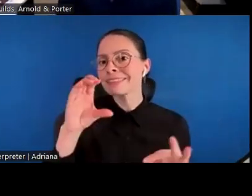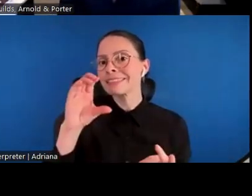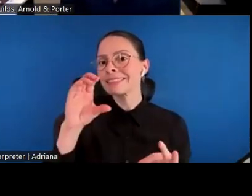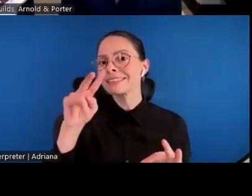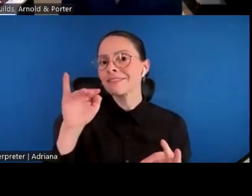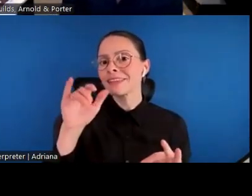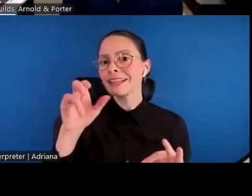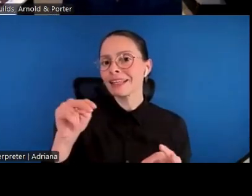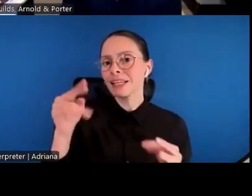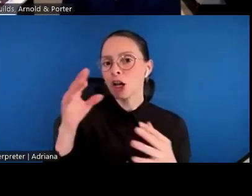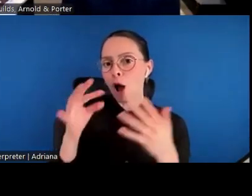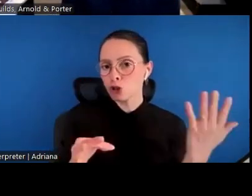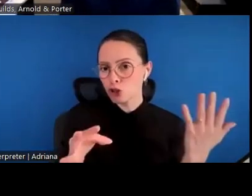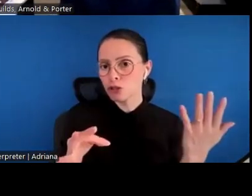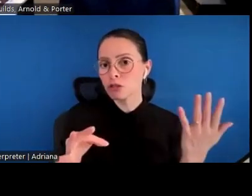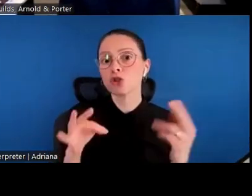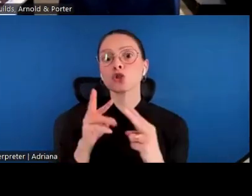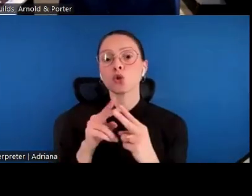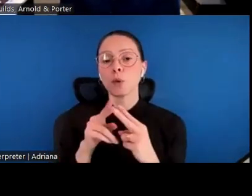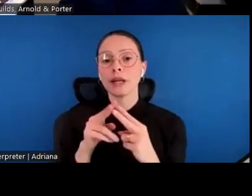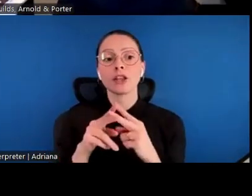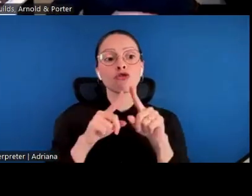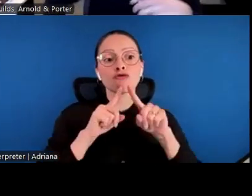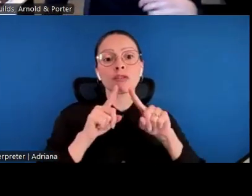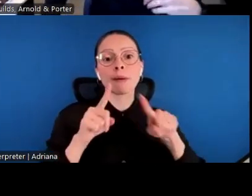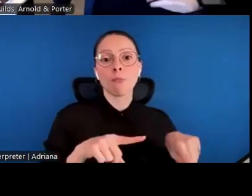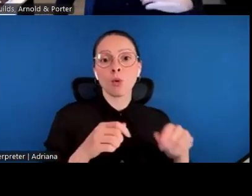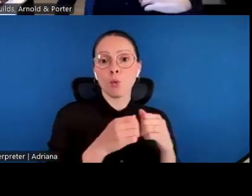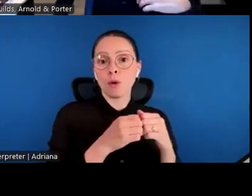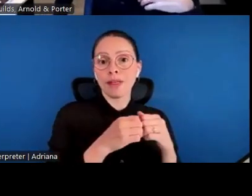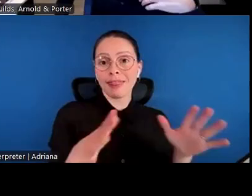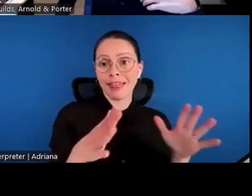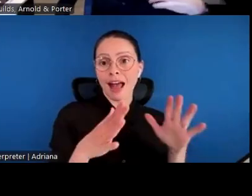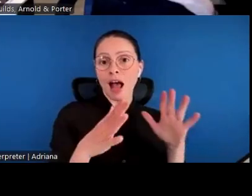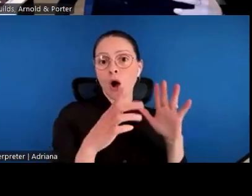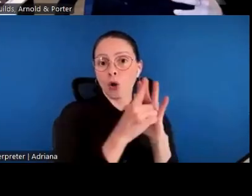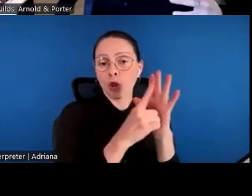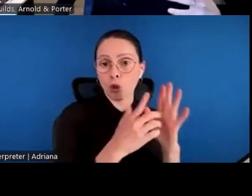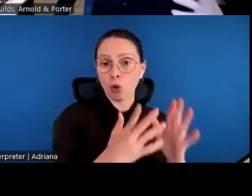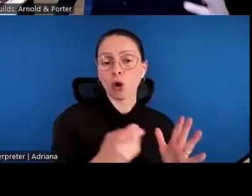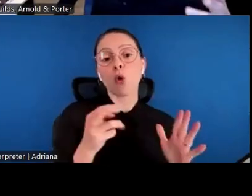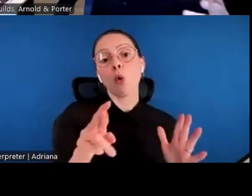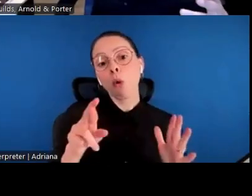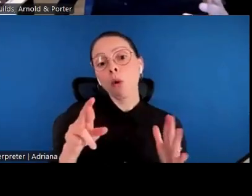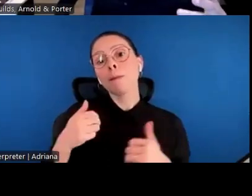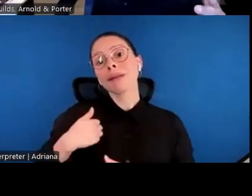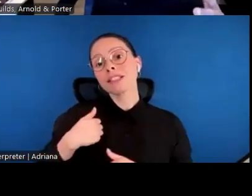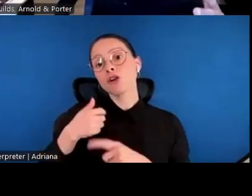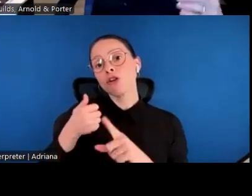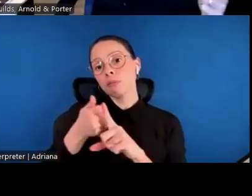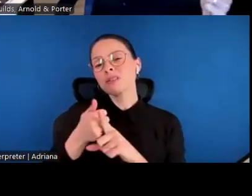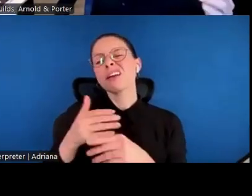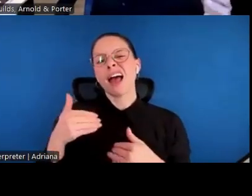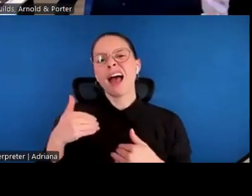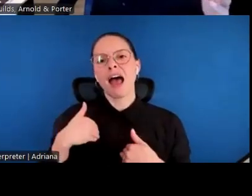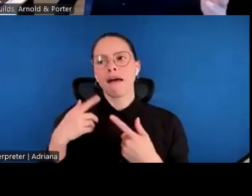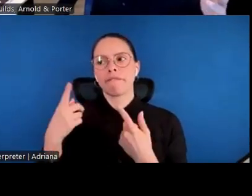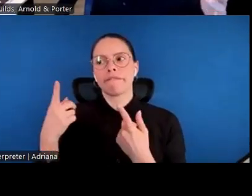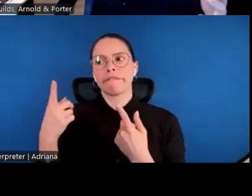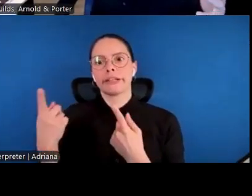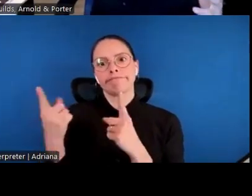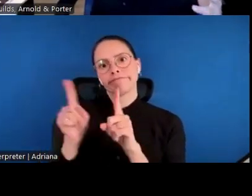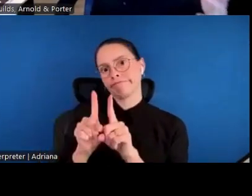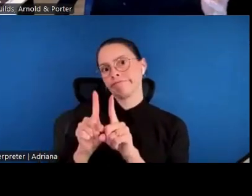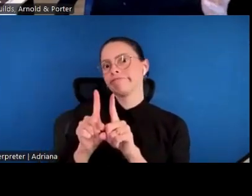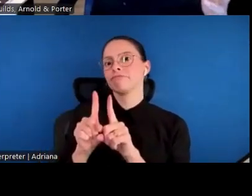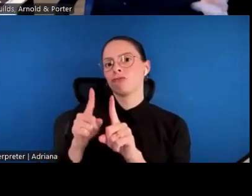so they wind up either reporting without a victim's counsel, or if they're military, they will have their victim's counsel with them, which is a critical